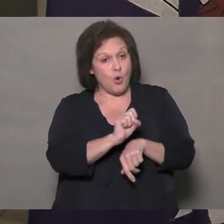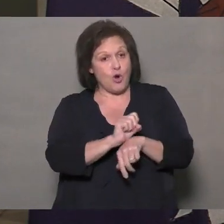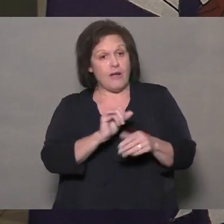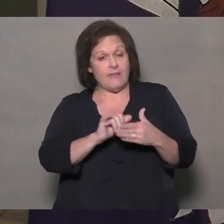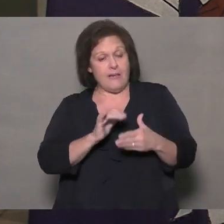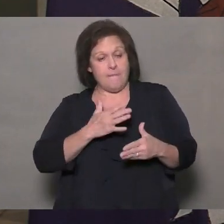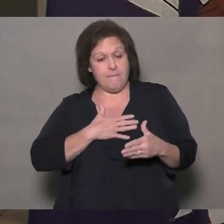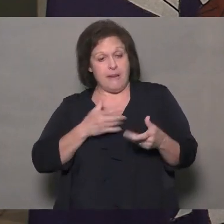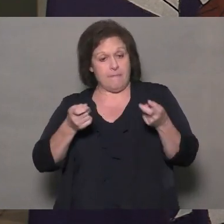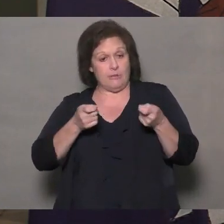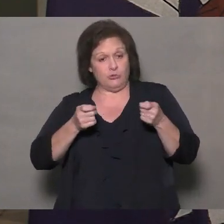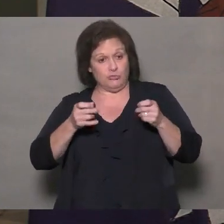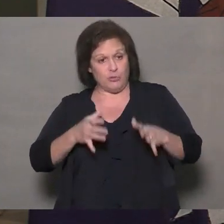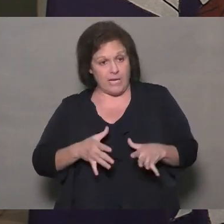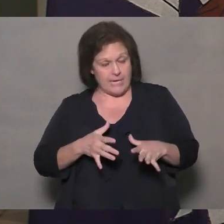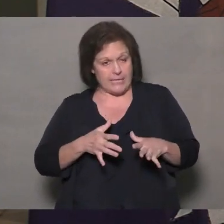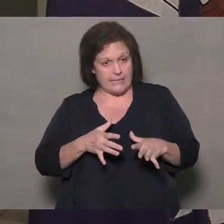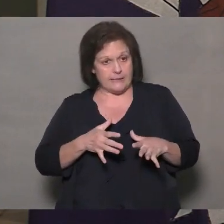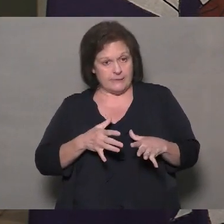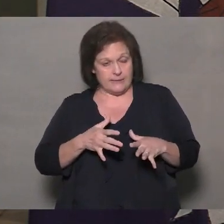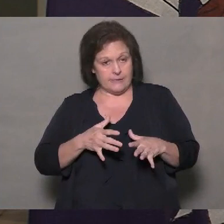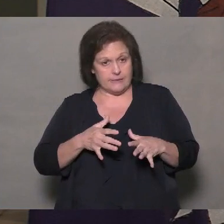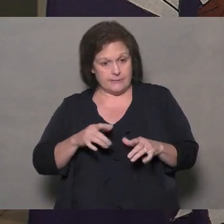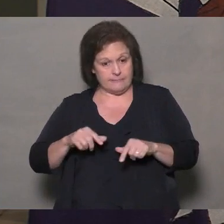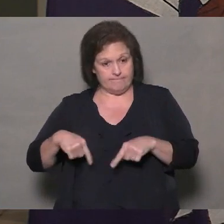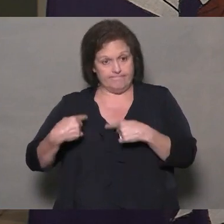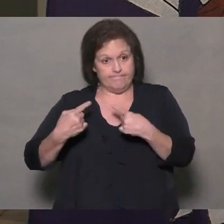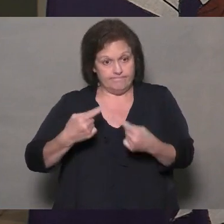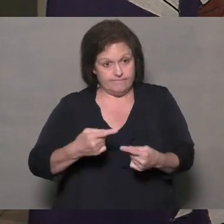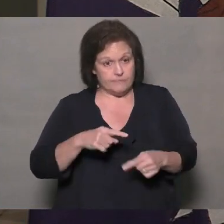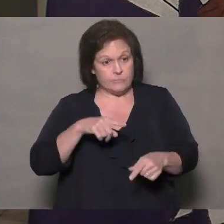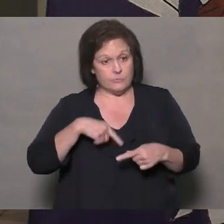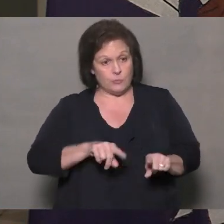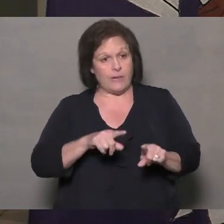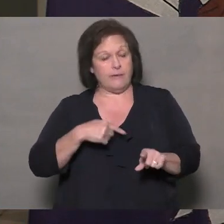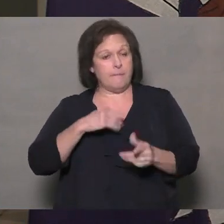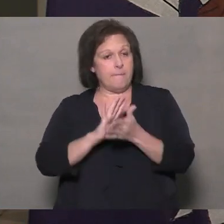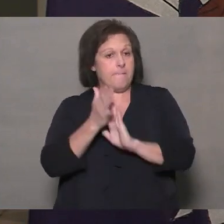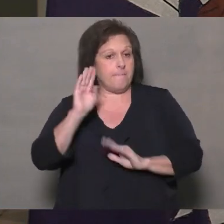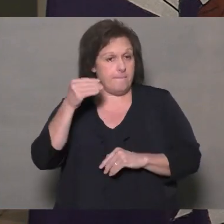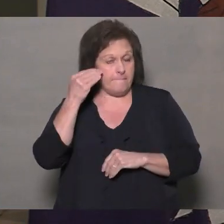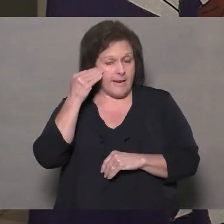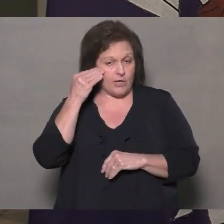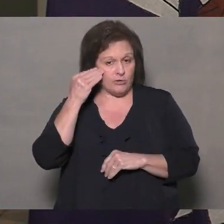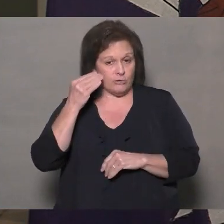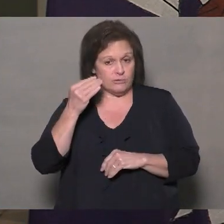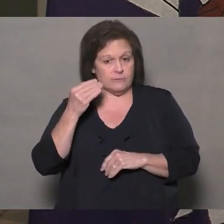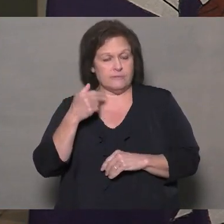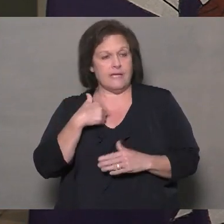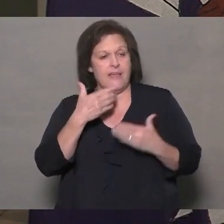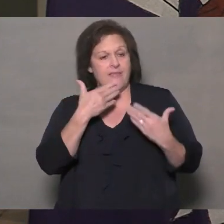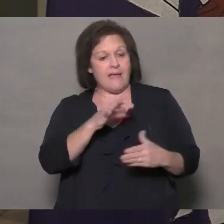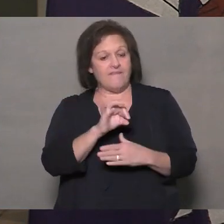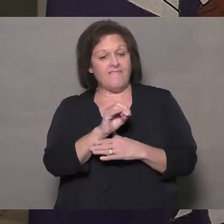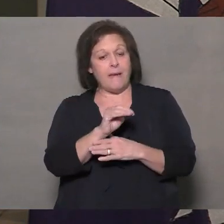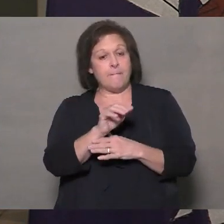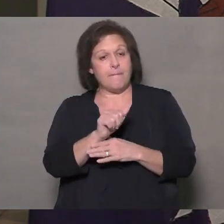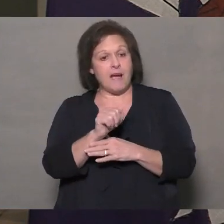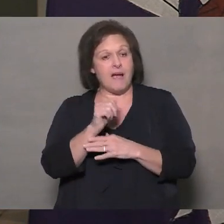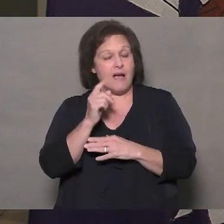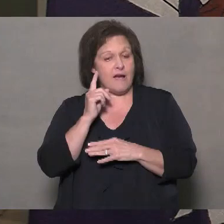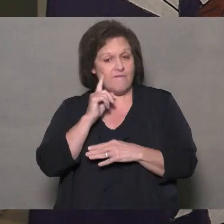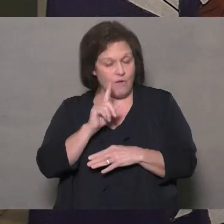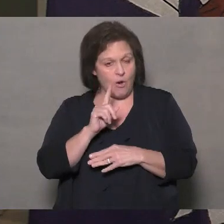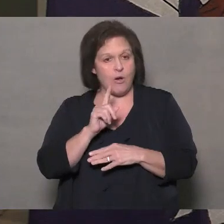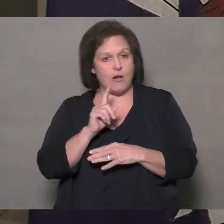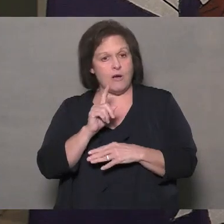my administration has put to work since my inauguration. And I have to thank FEMA for standing